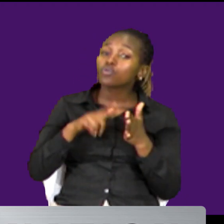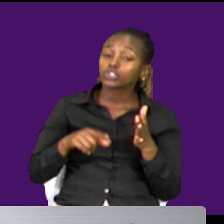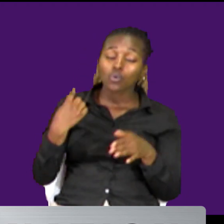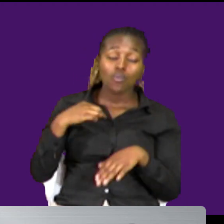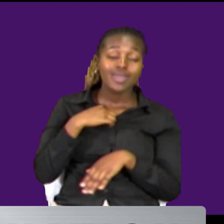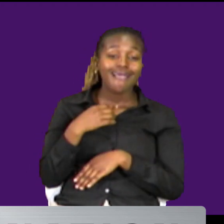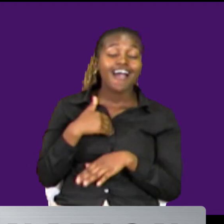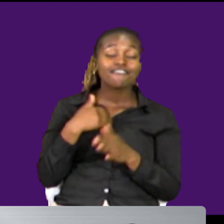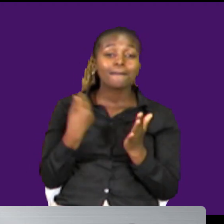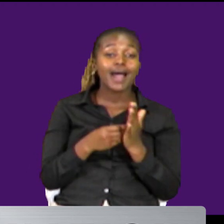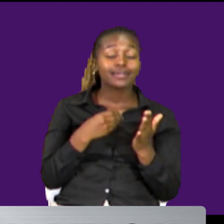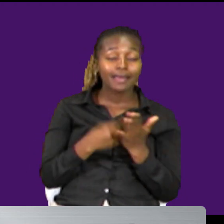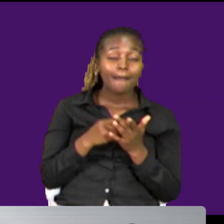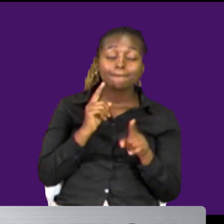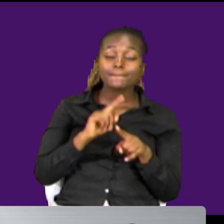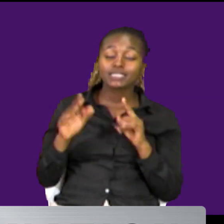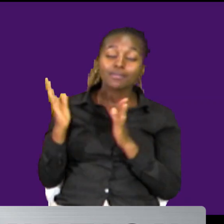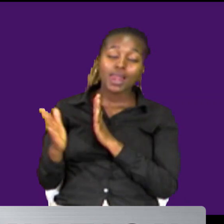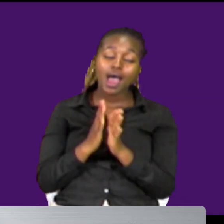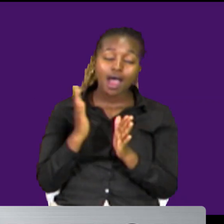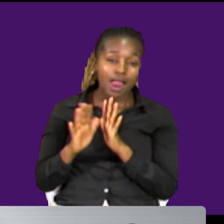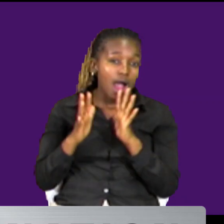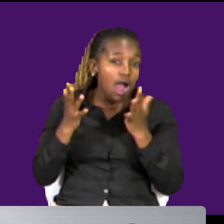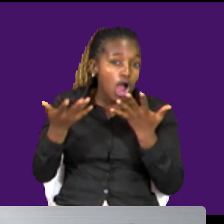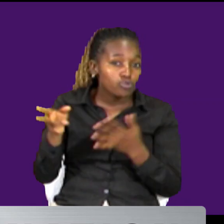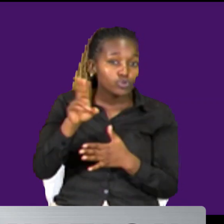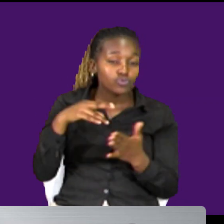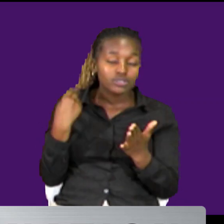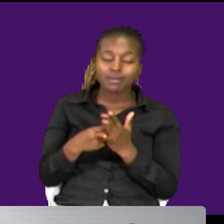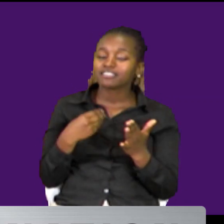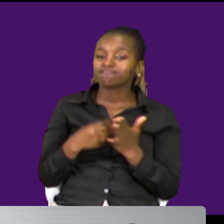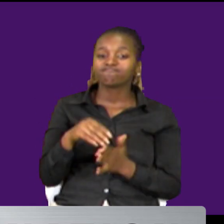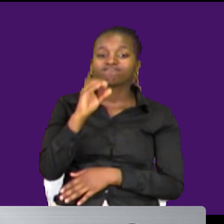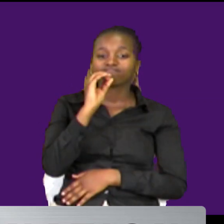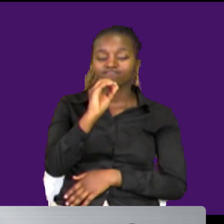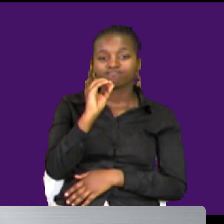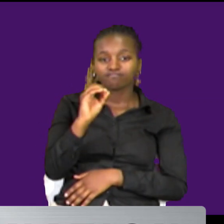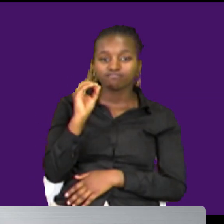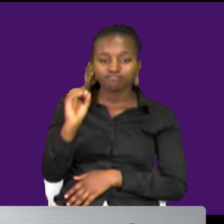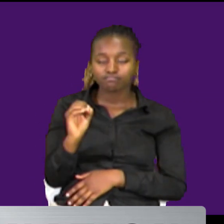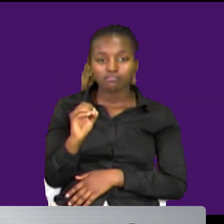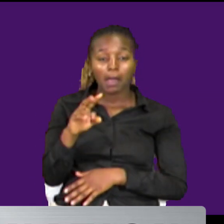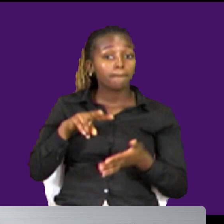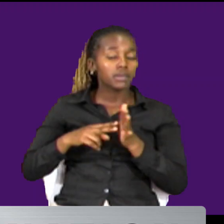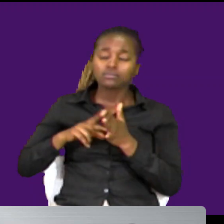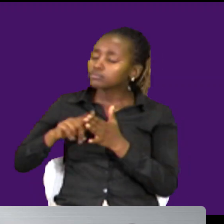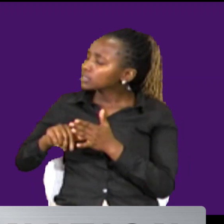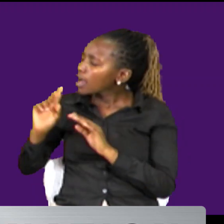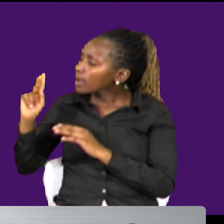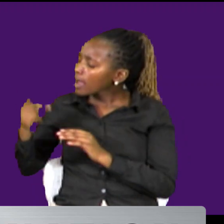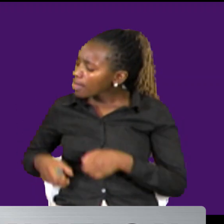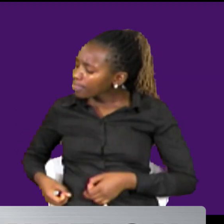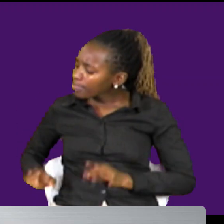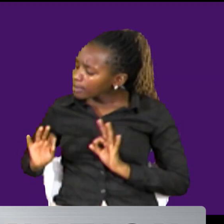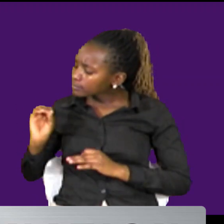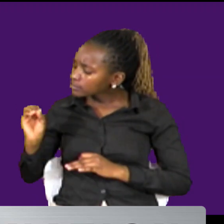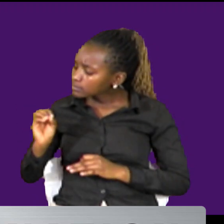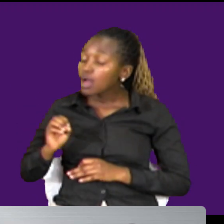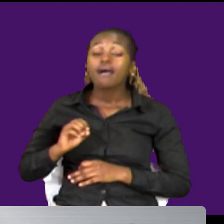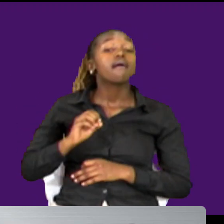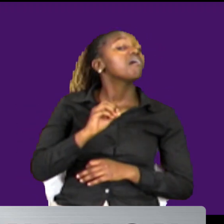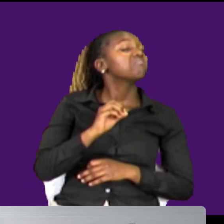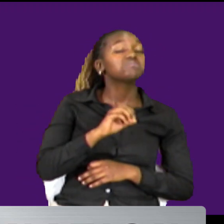spent in a manner that is well. So Kenya is not broke, really. So Kenya, from where I